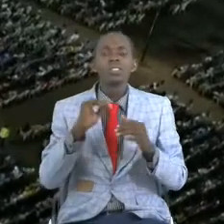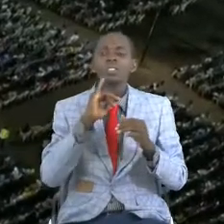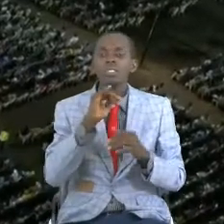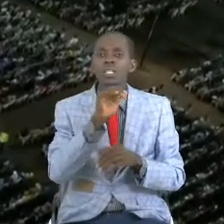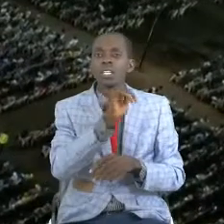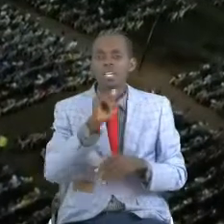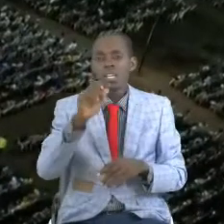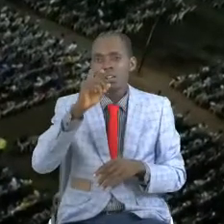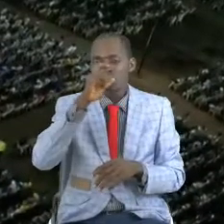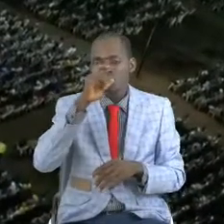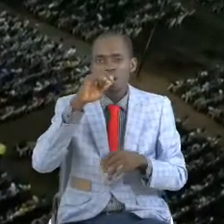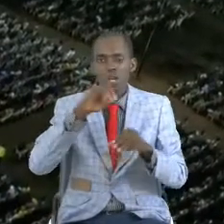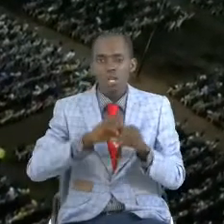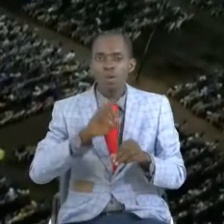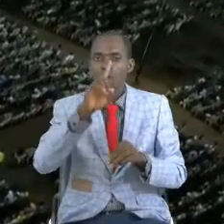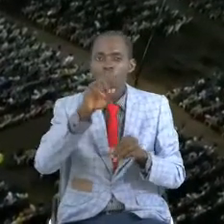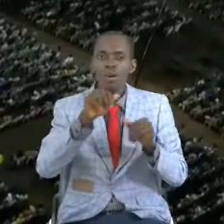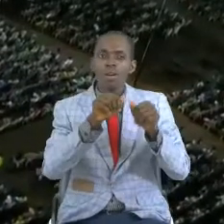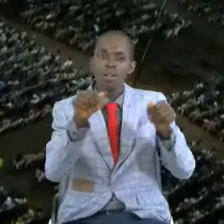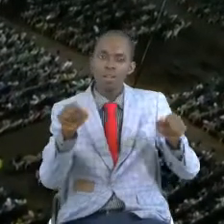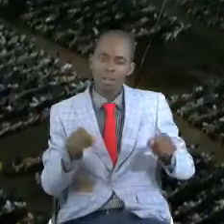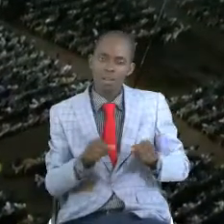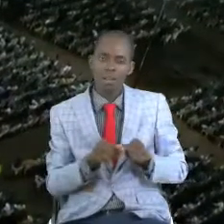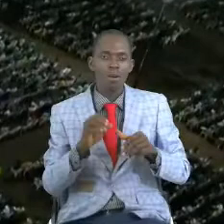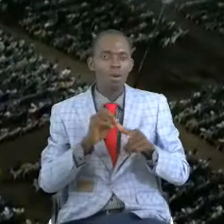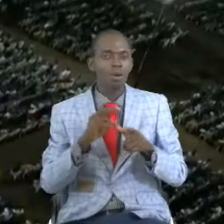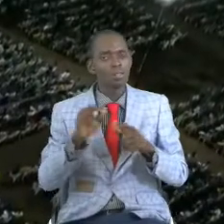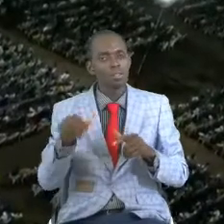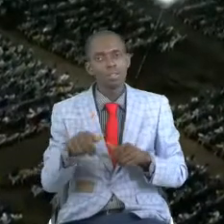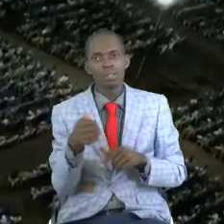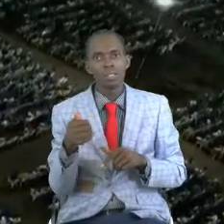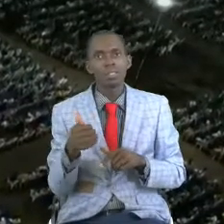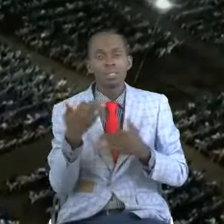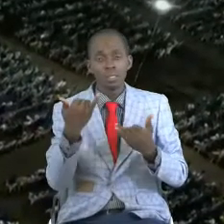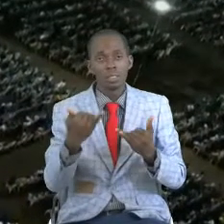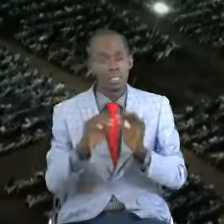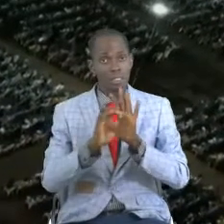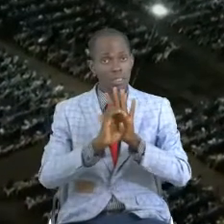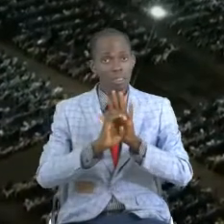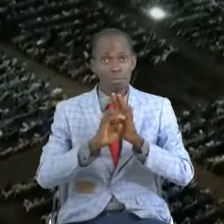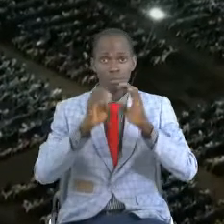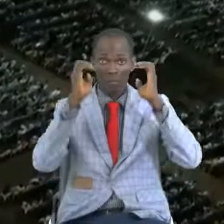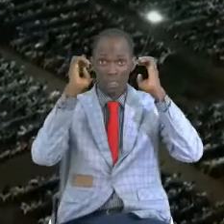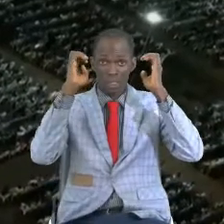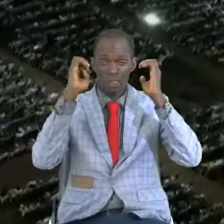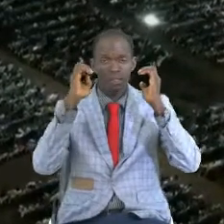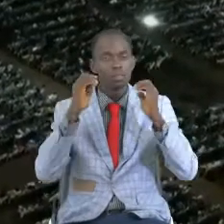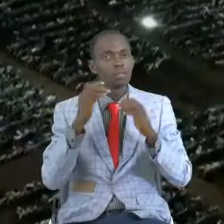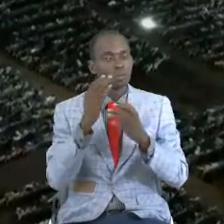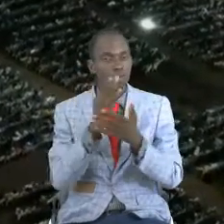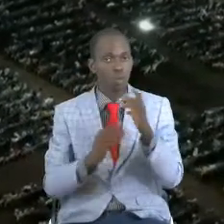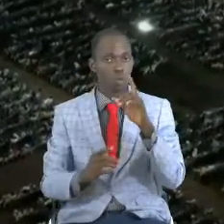one area or the other. Take education, for example. Somebody is,